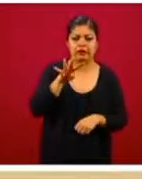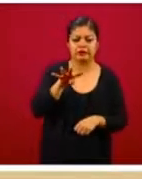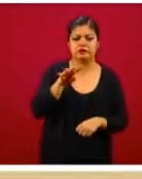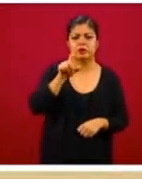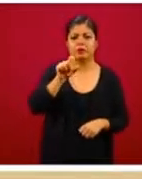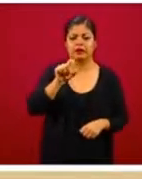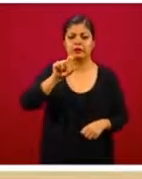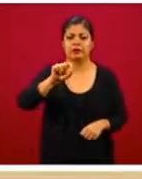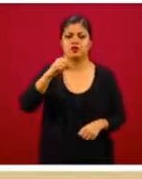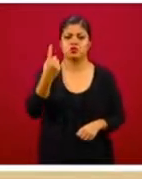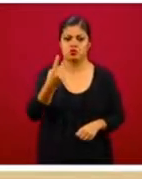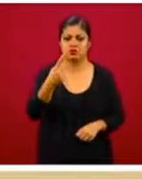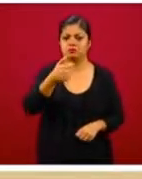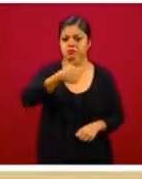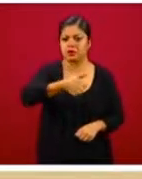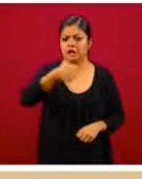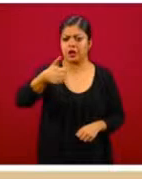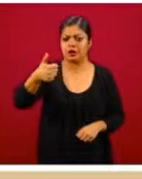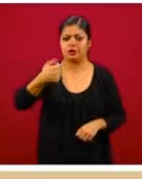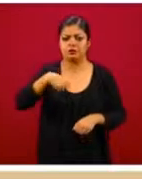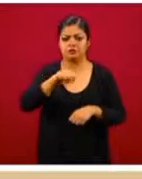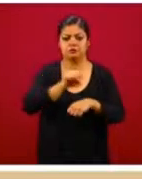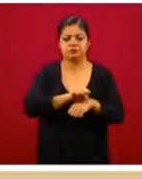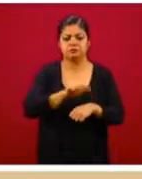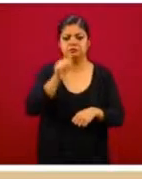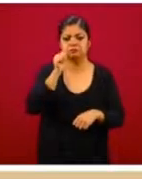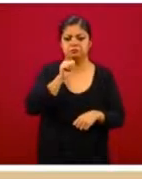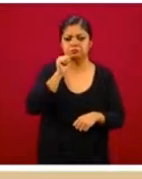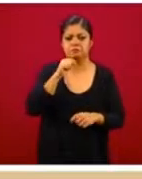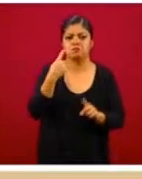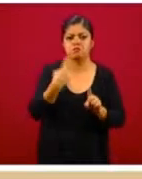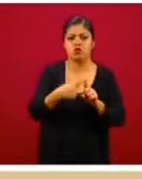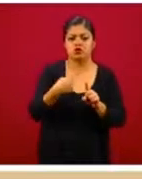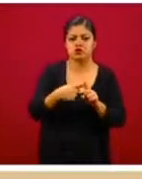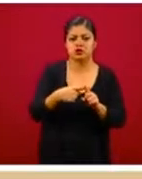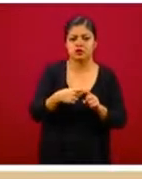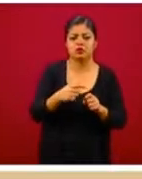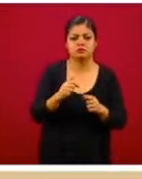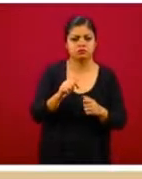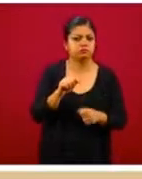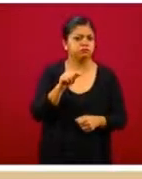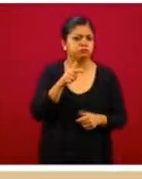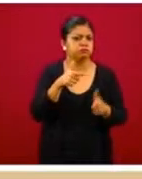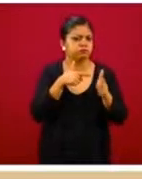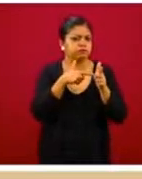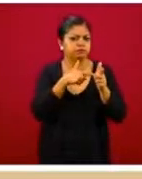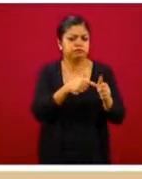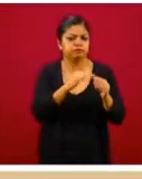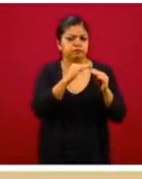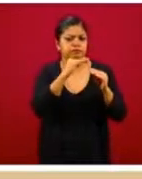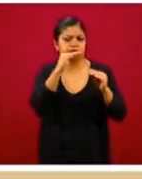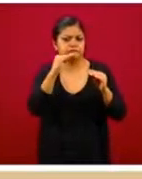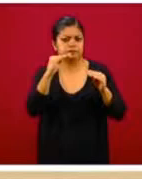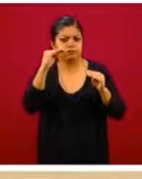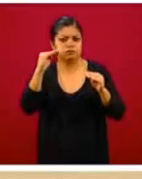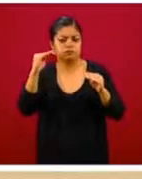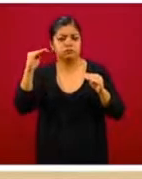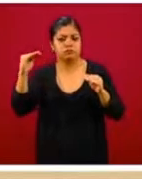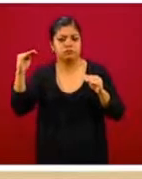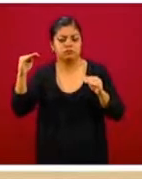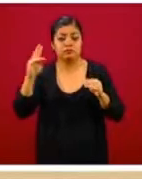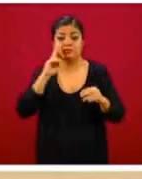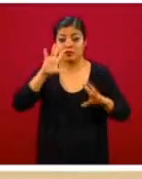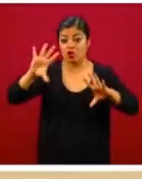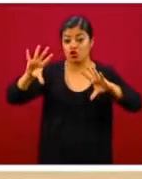the 22nd. But if we look at the week of the 19th, or week number 21, 19, 20, we see